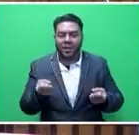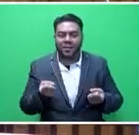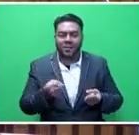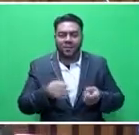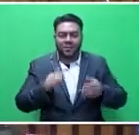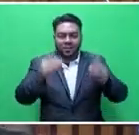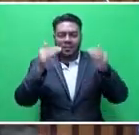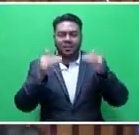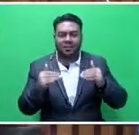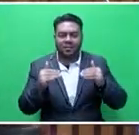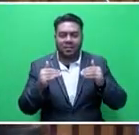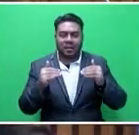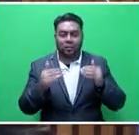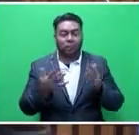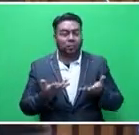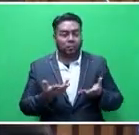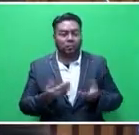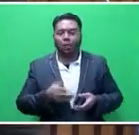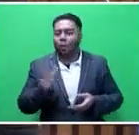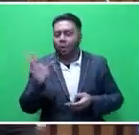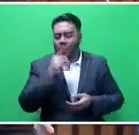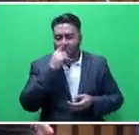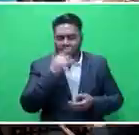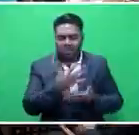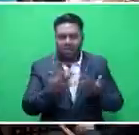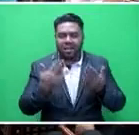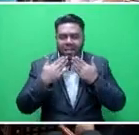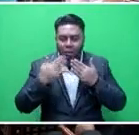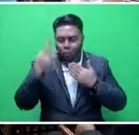relief once again for ordinary Fijians. Thank you, sir.